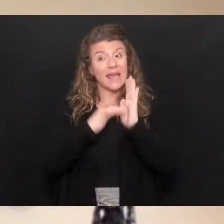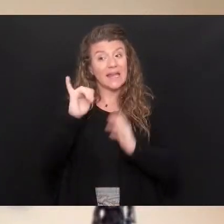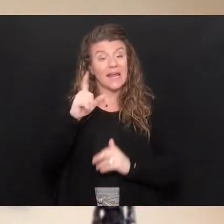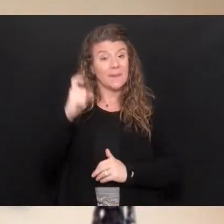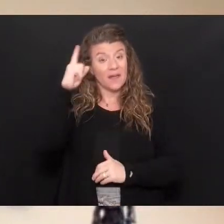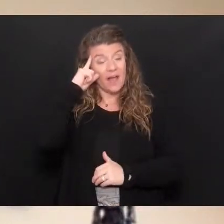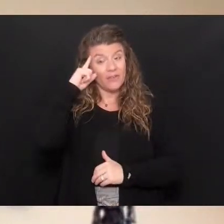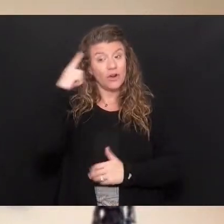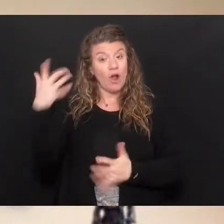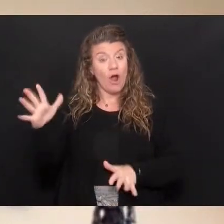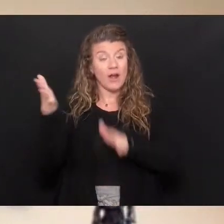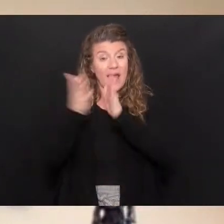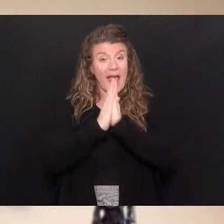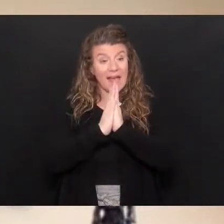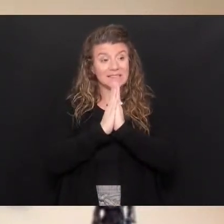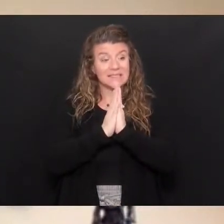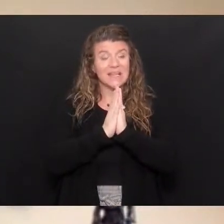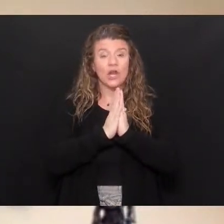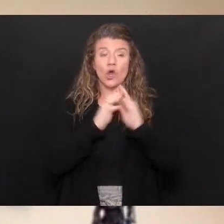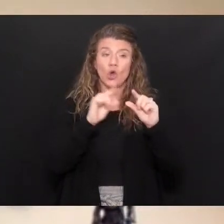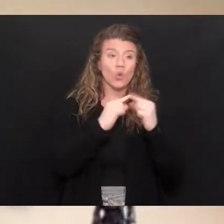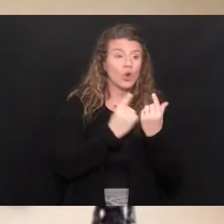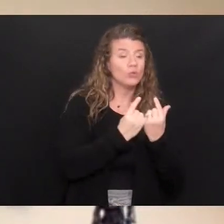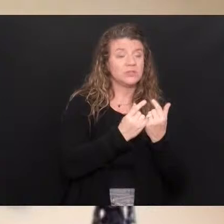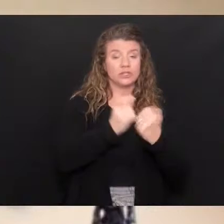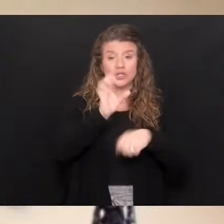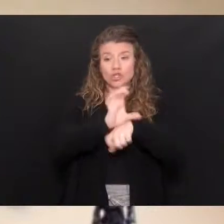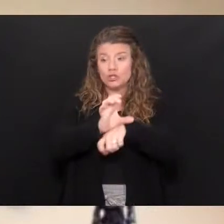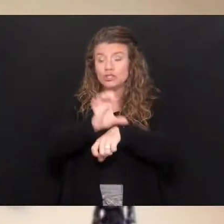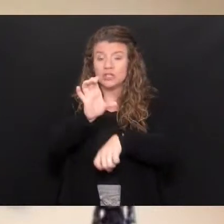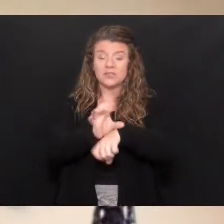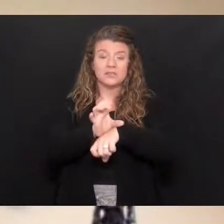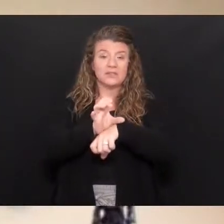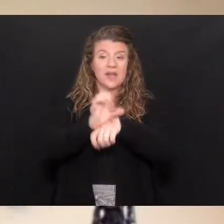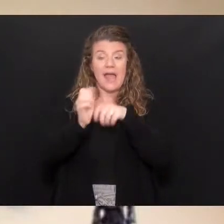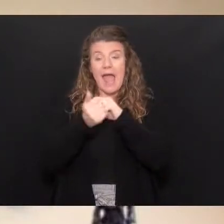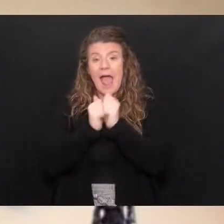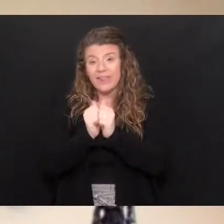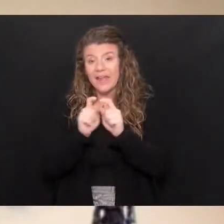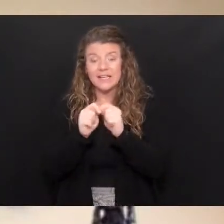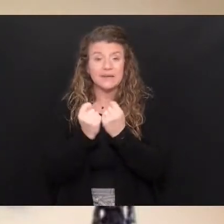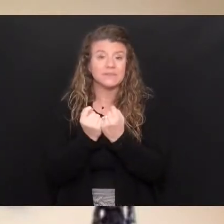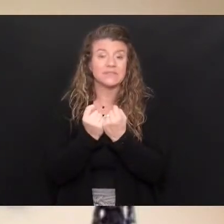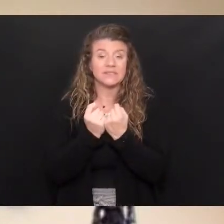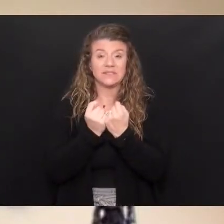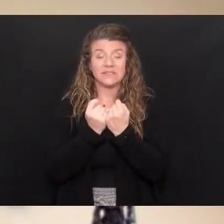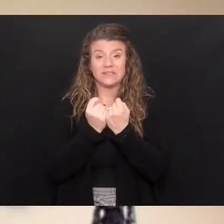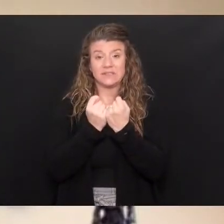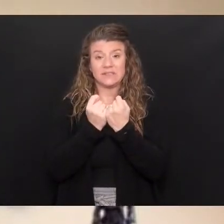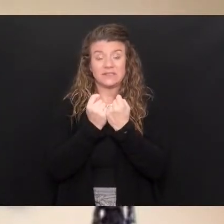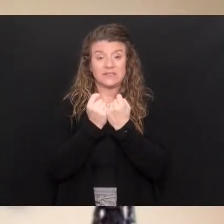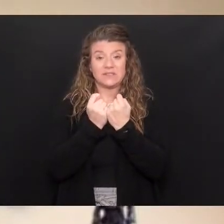did, civic groups, churches, athletic teams,